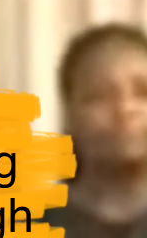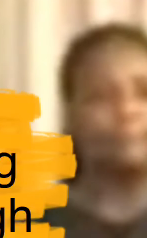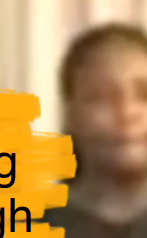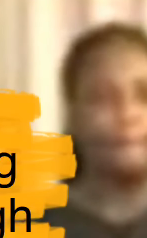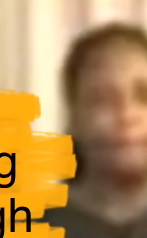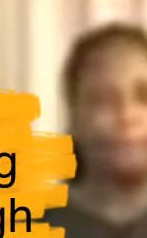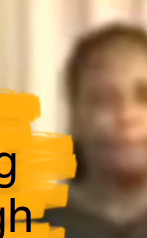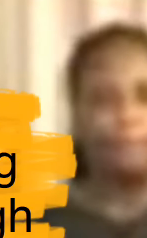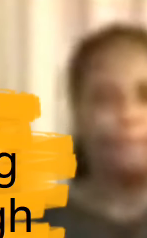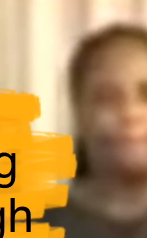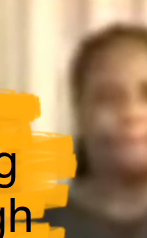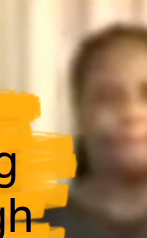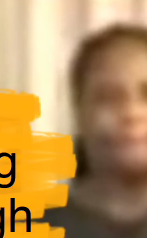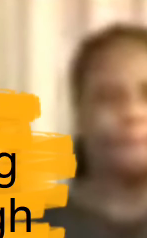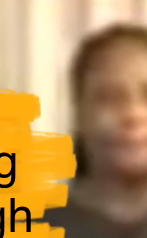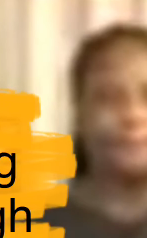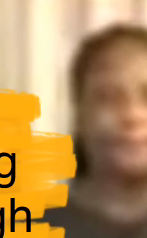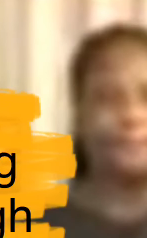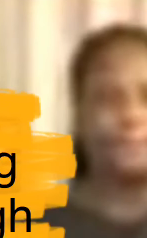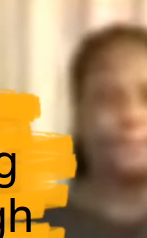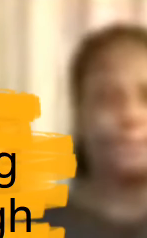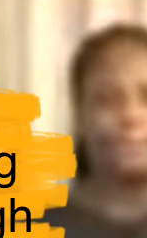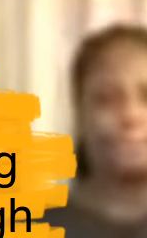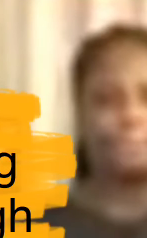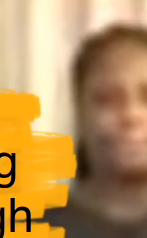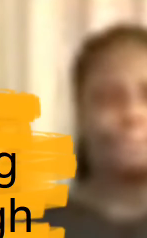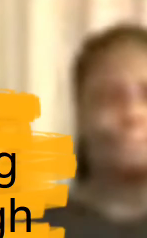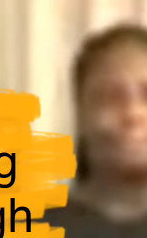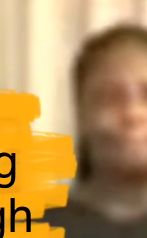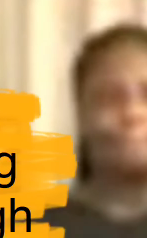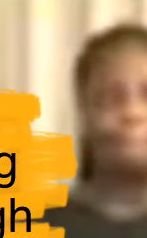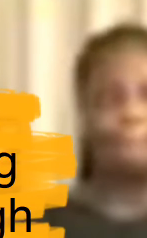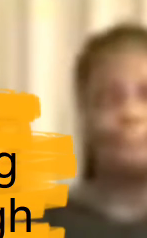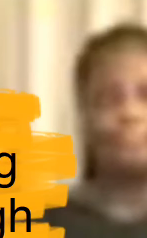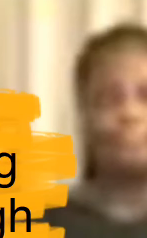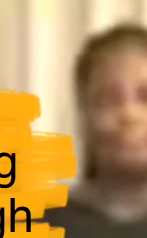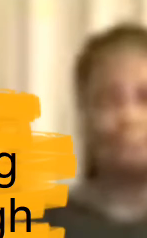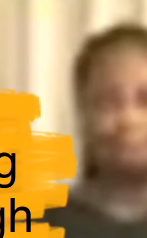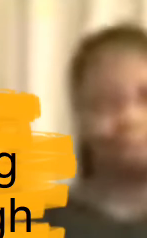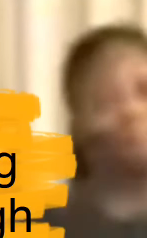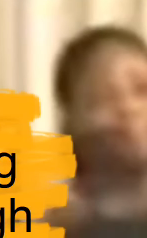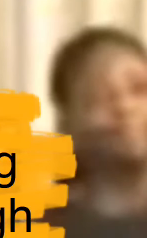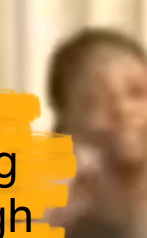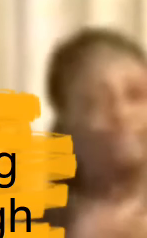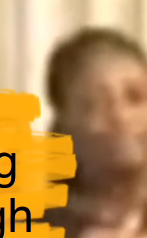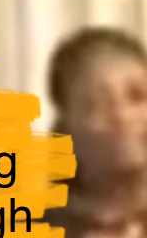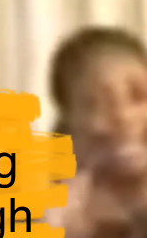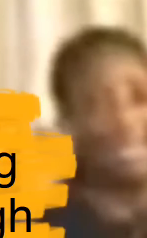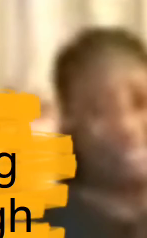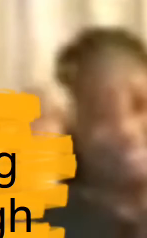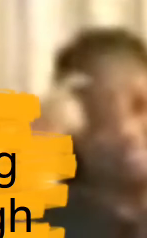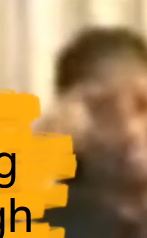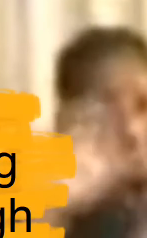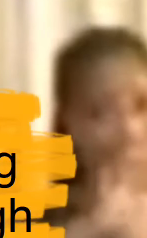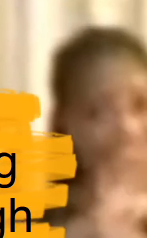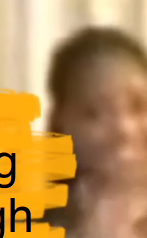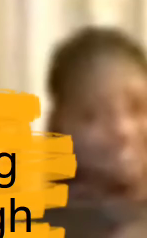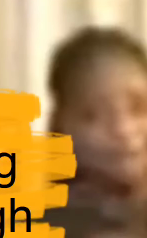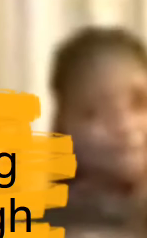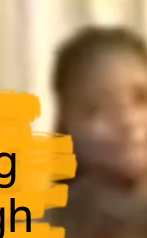is fully absorbing electricity bills for 1 million active lifeline customers and is granting